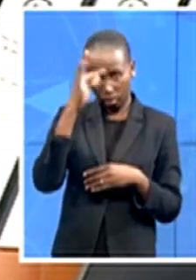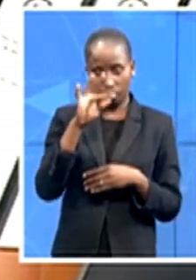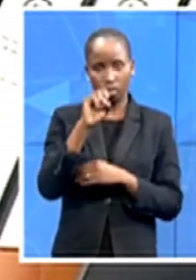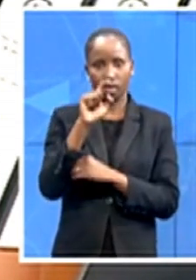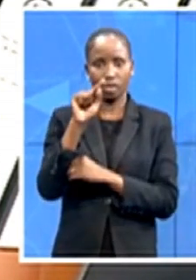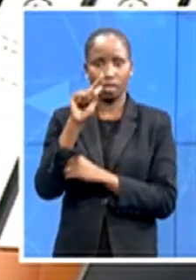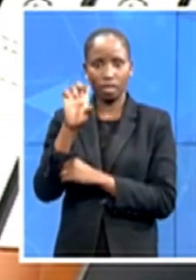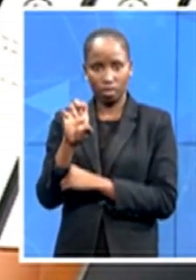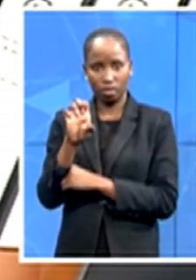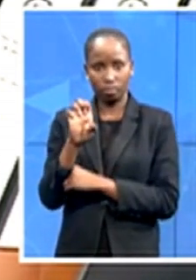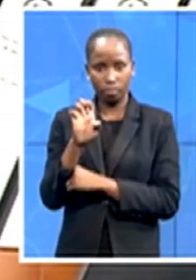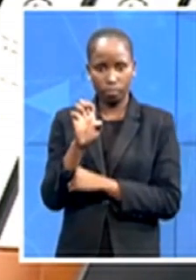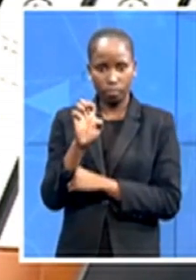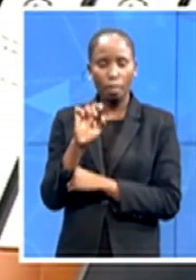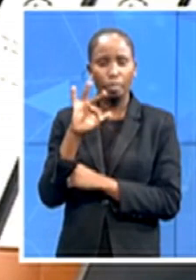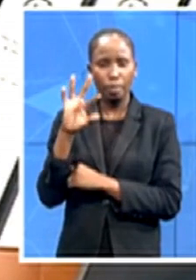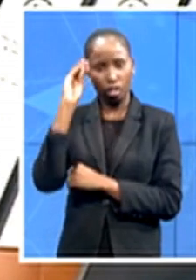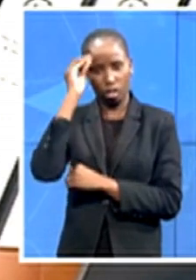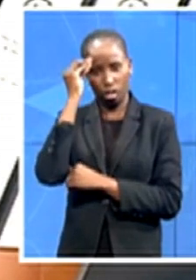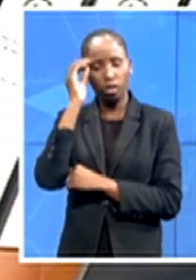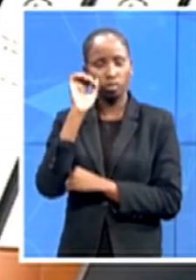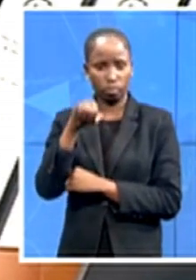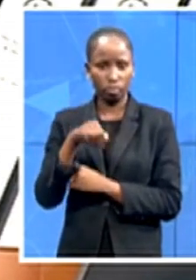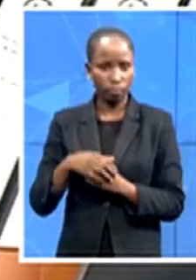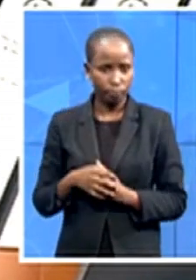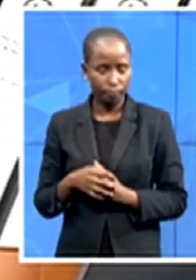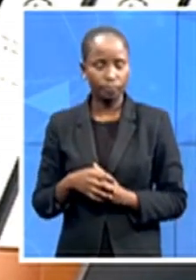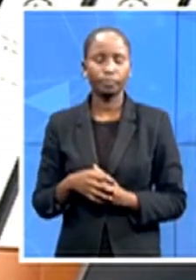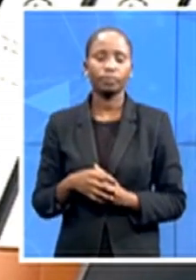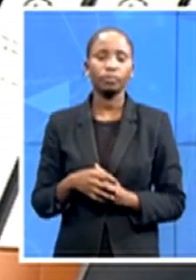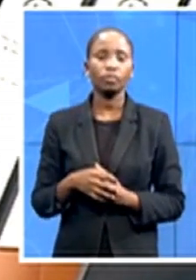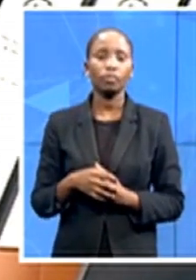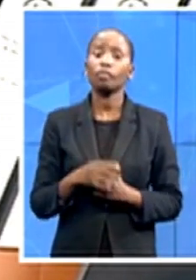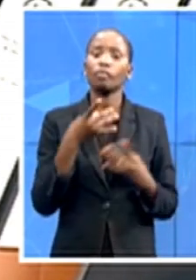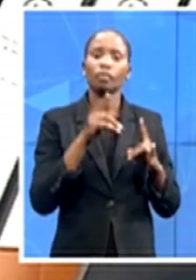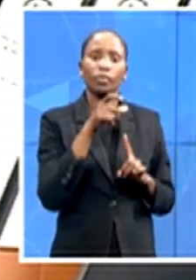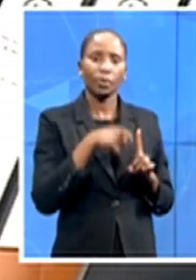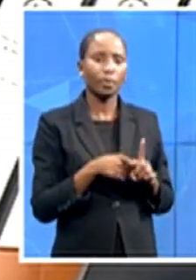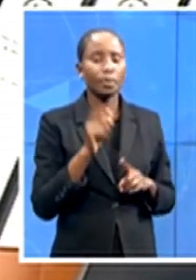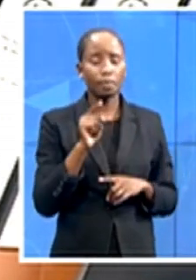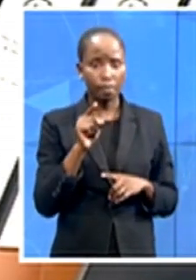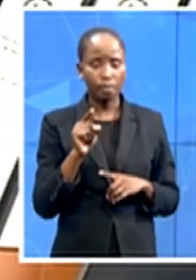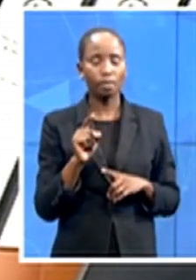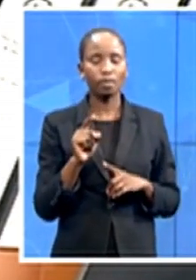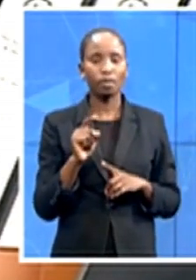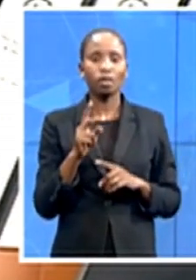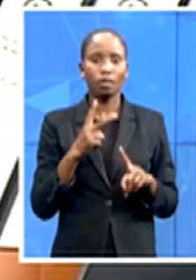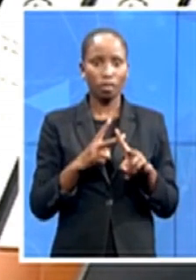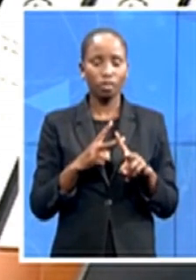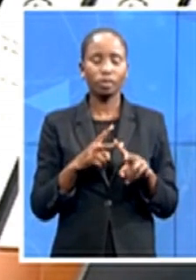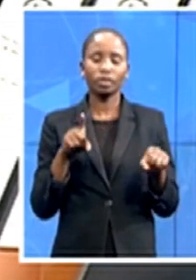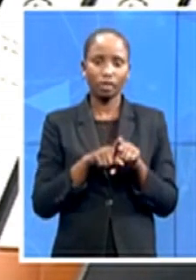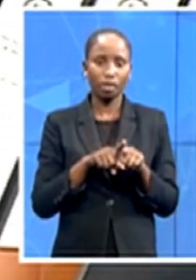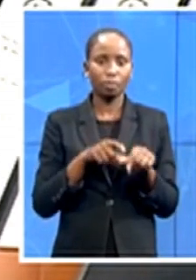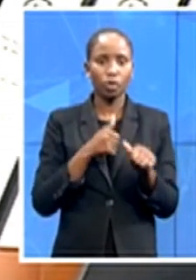And this, Chairperson, applies even to members of cabinet and the deputy president, particularly